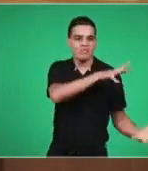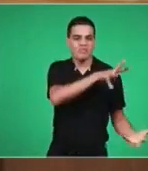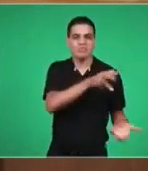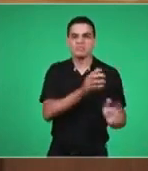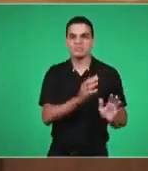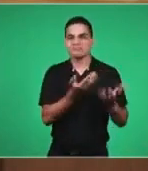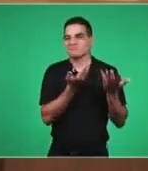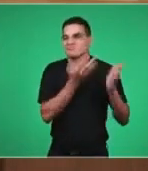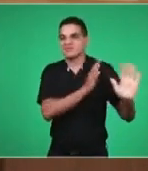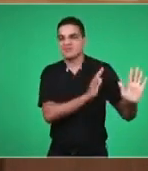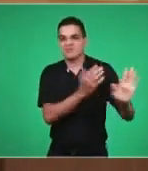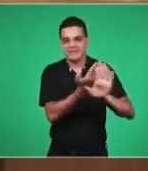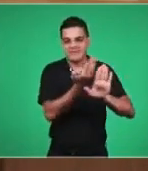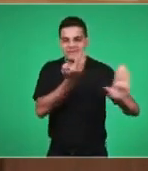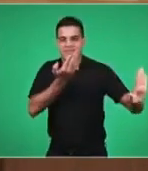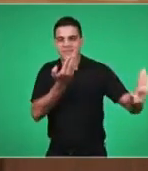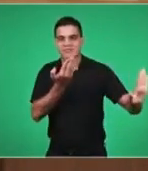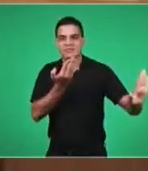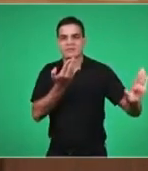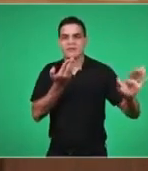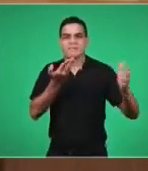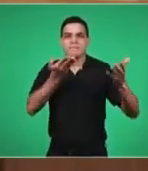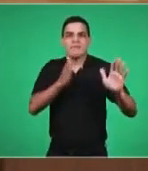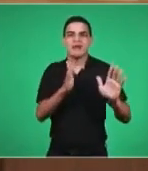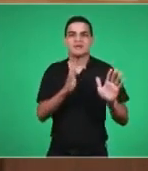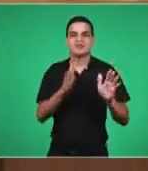Lord. That is the difference.